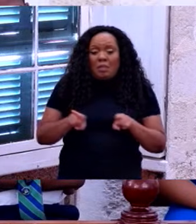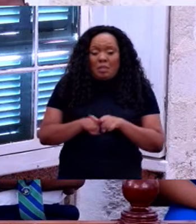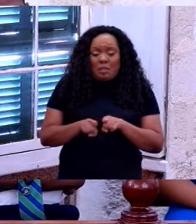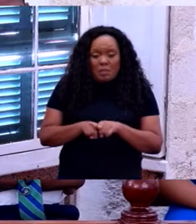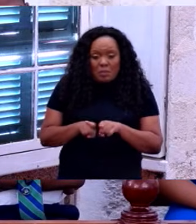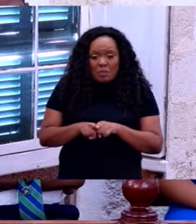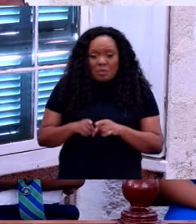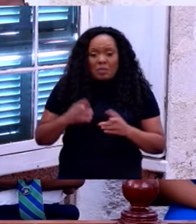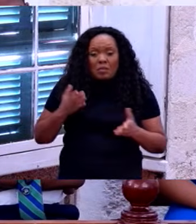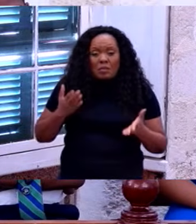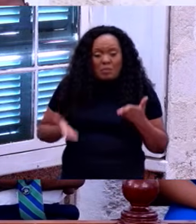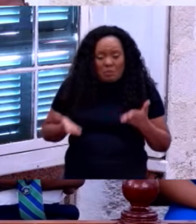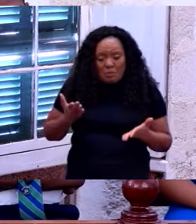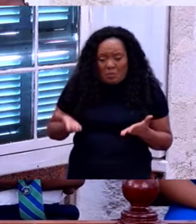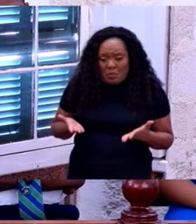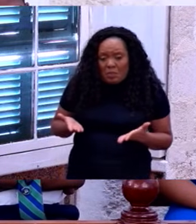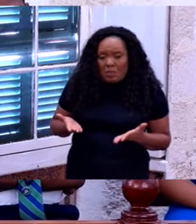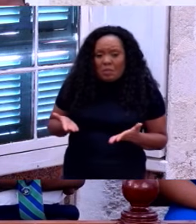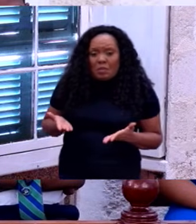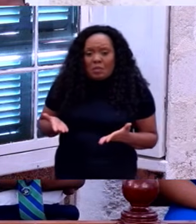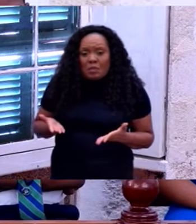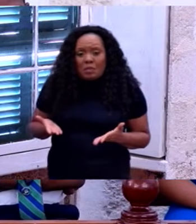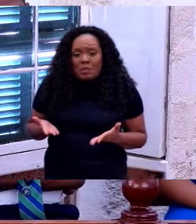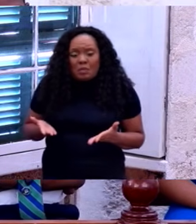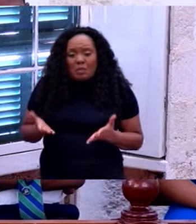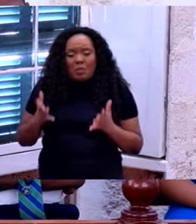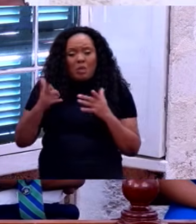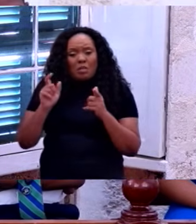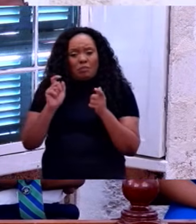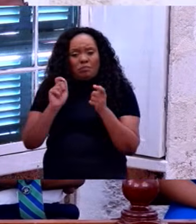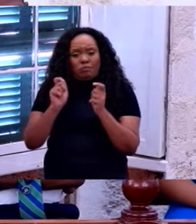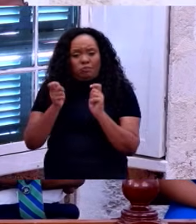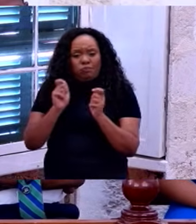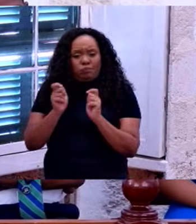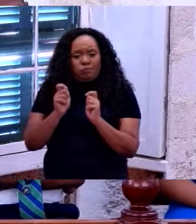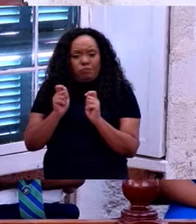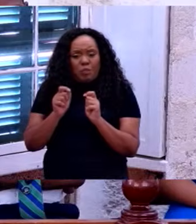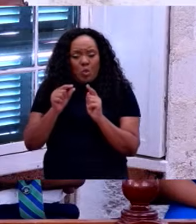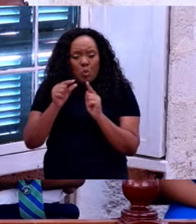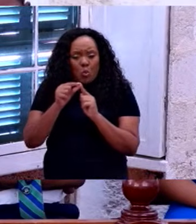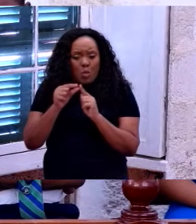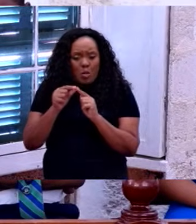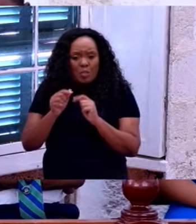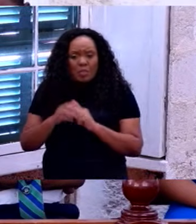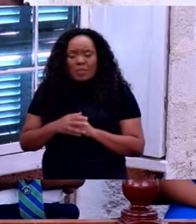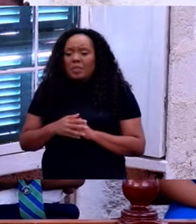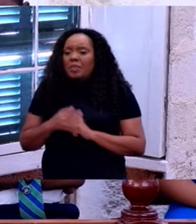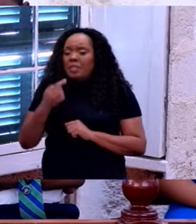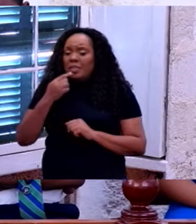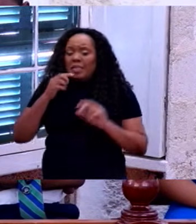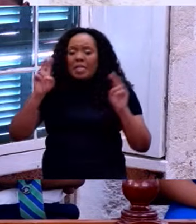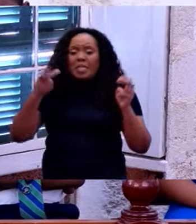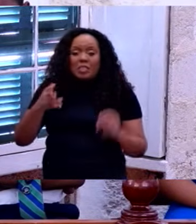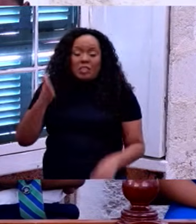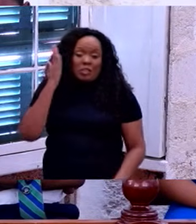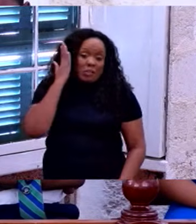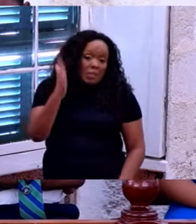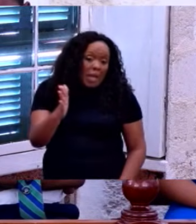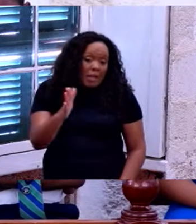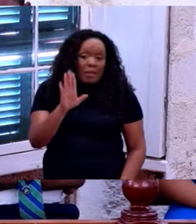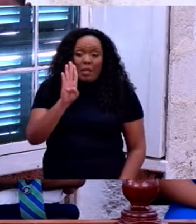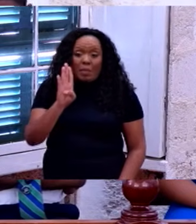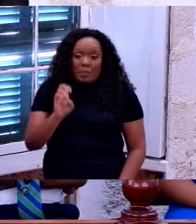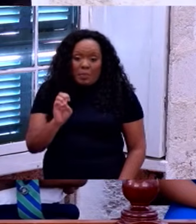want to adjust the wording which says it shall be from outside of the MPs to give